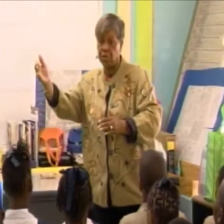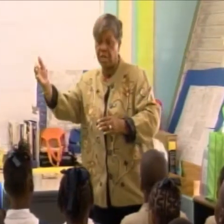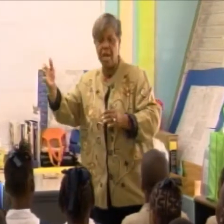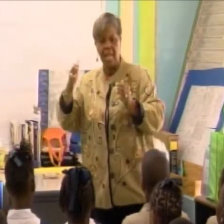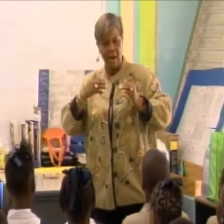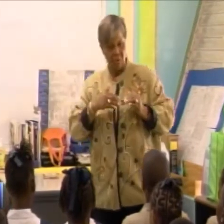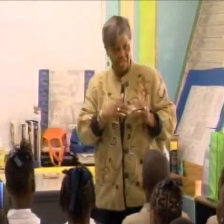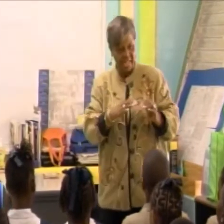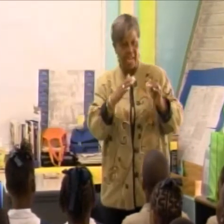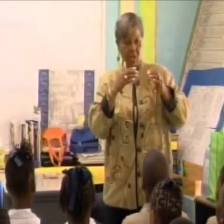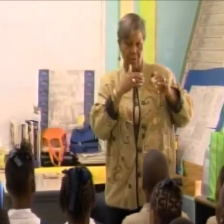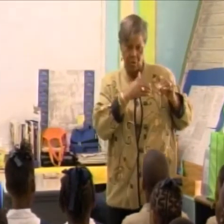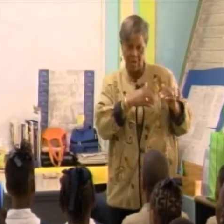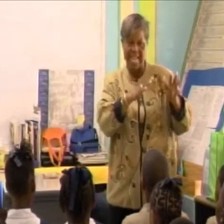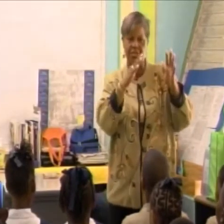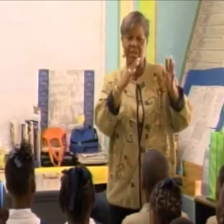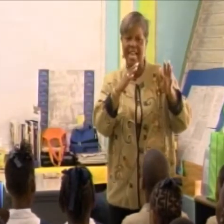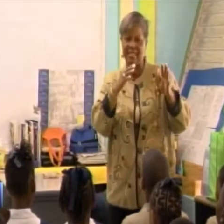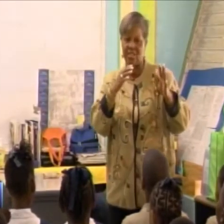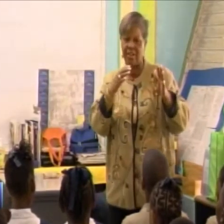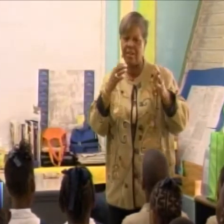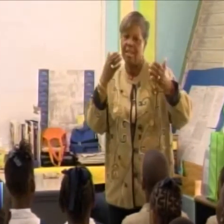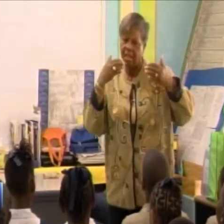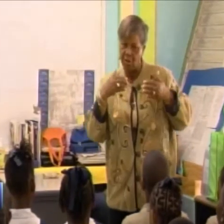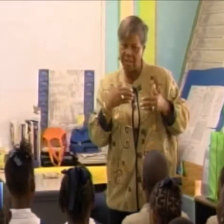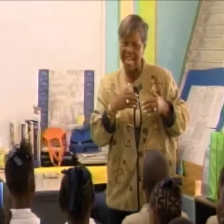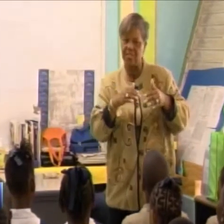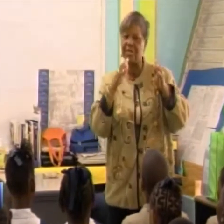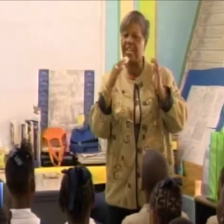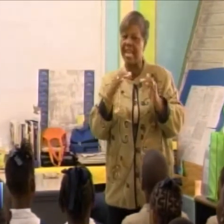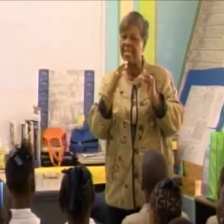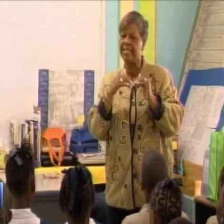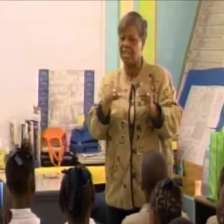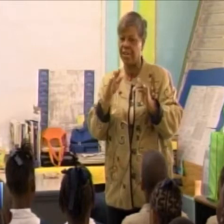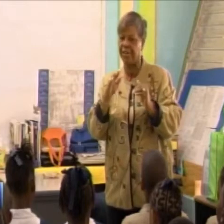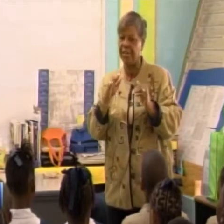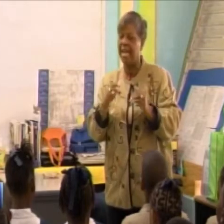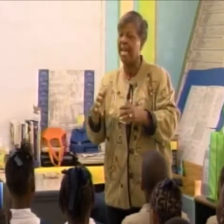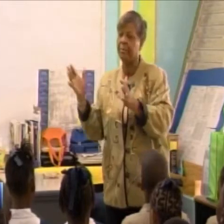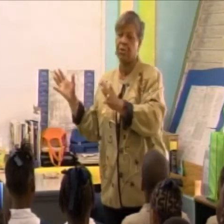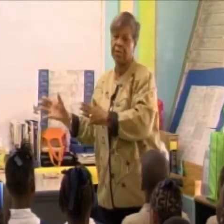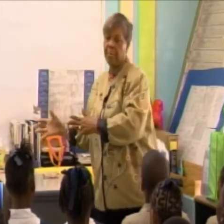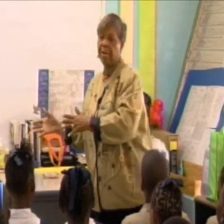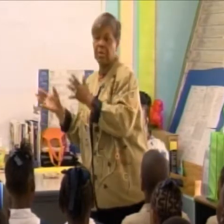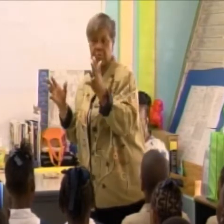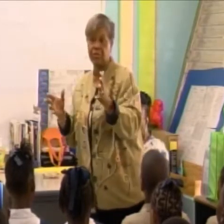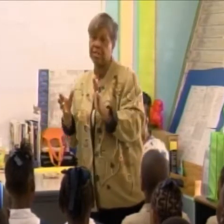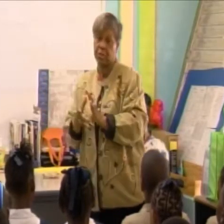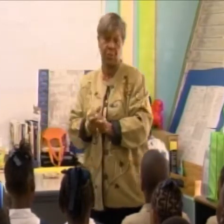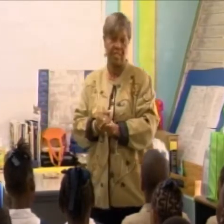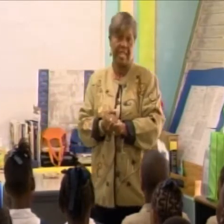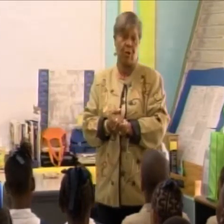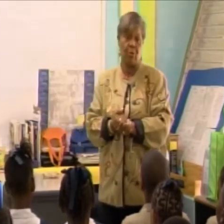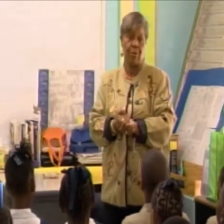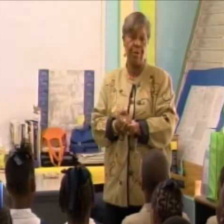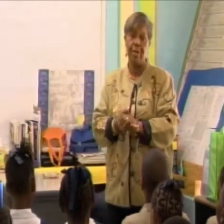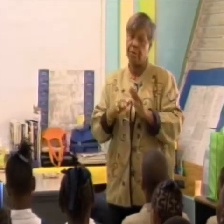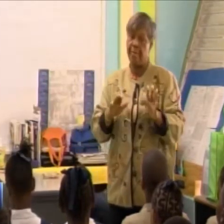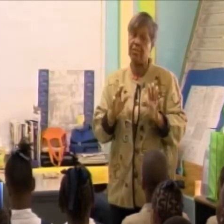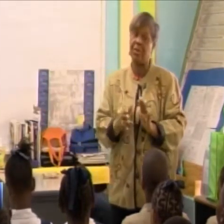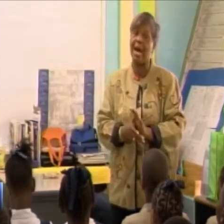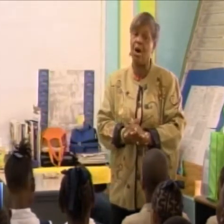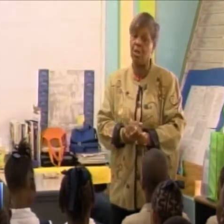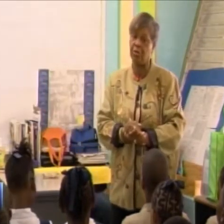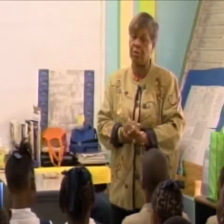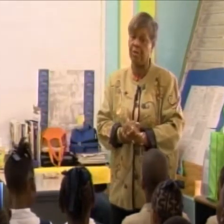the future. And we're starting with your class 3 last year, your class 3 again this year, and I'm sure that parents will try to source their own to